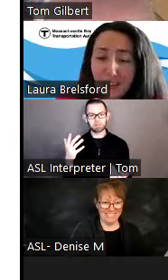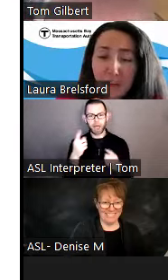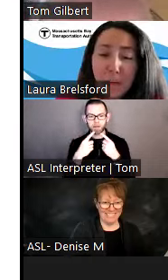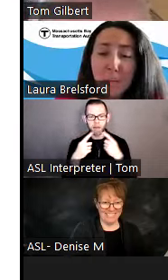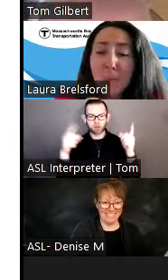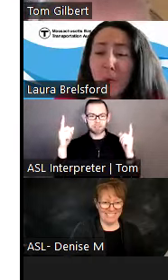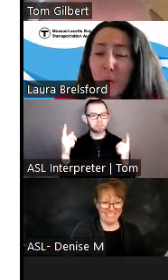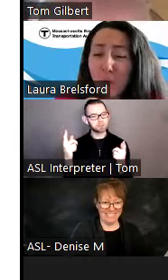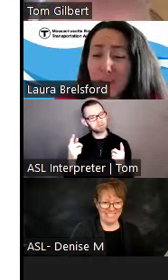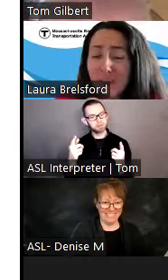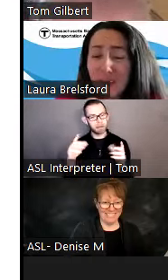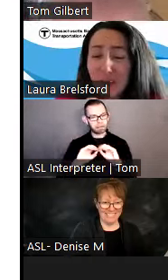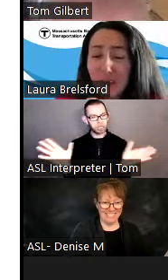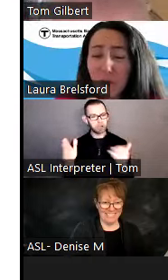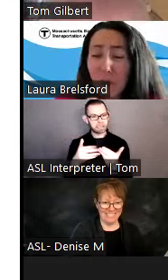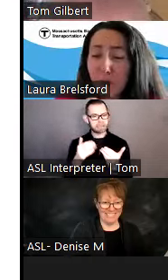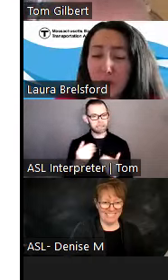understand. Only